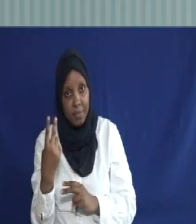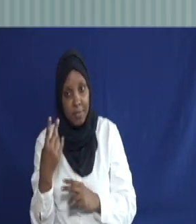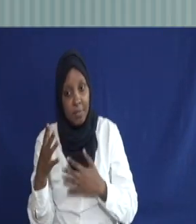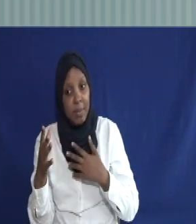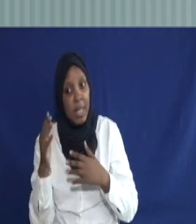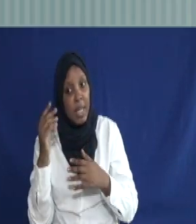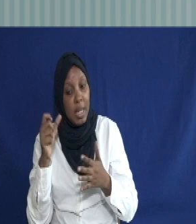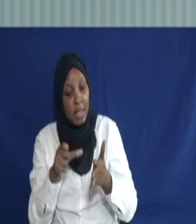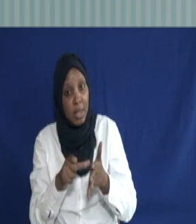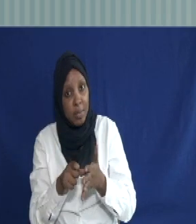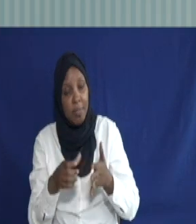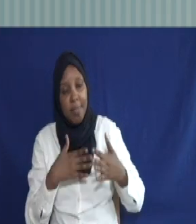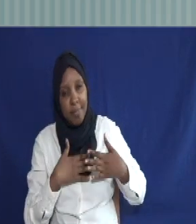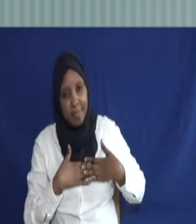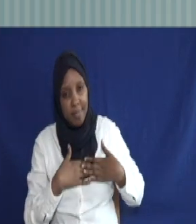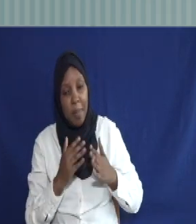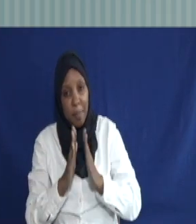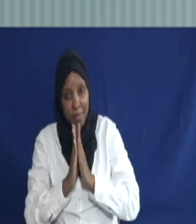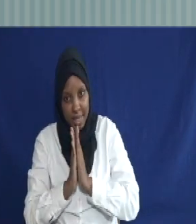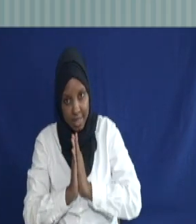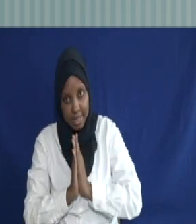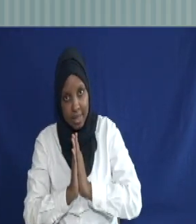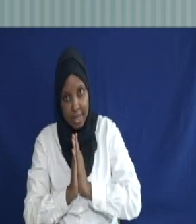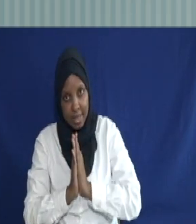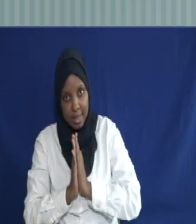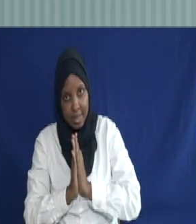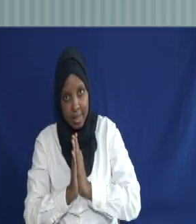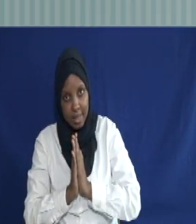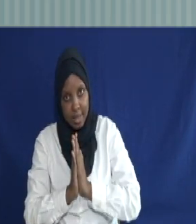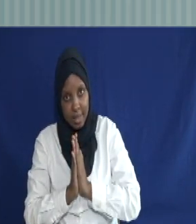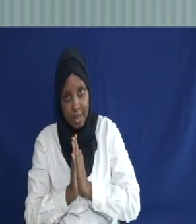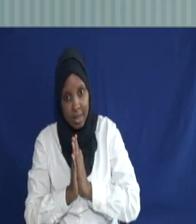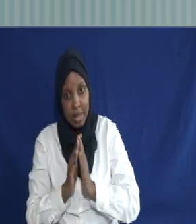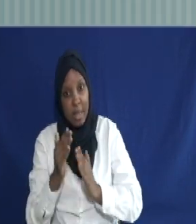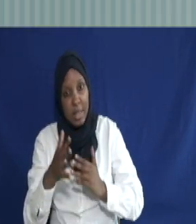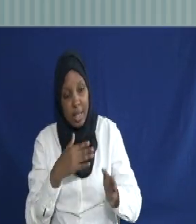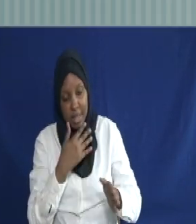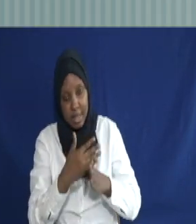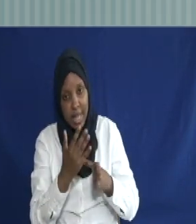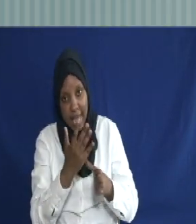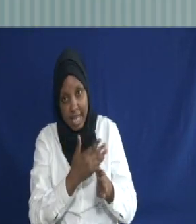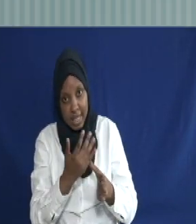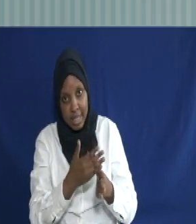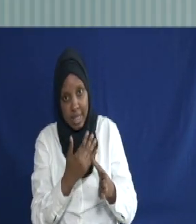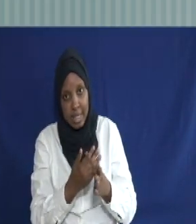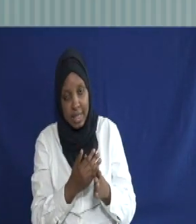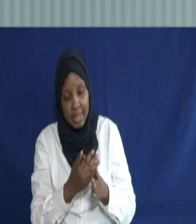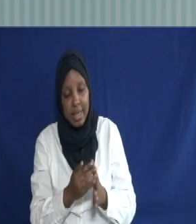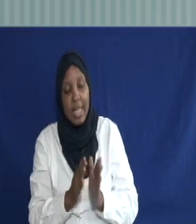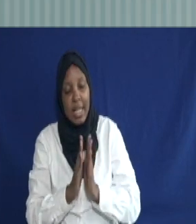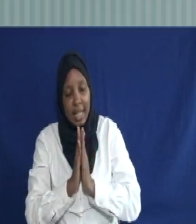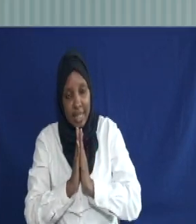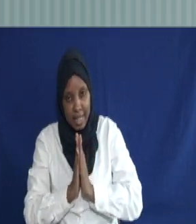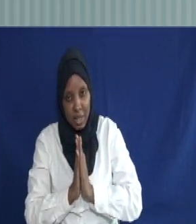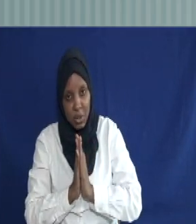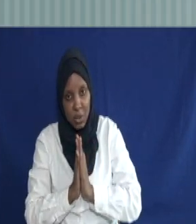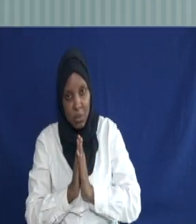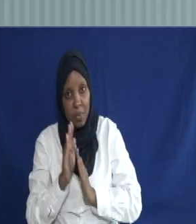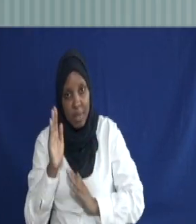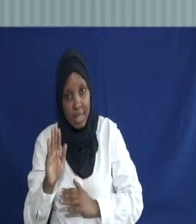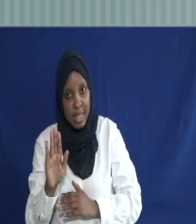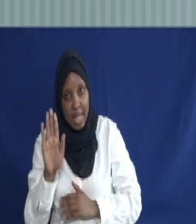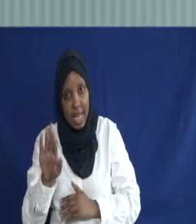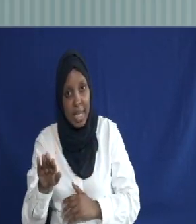guardian, please guide your children to do exercise. Thank you for your participation. Here is the end of